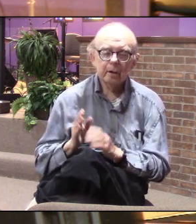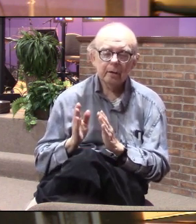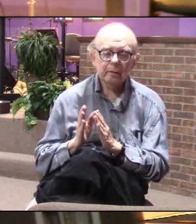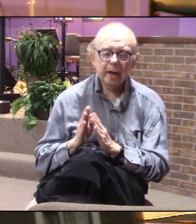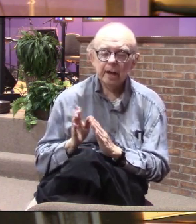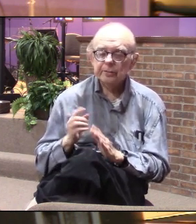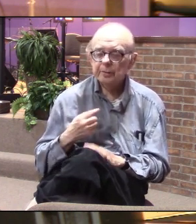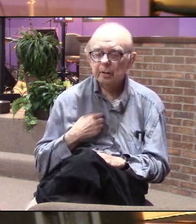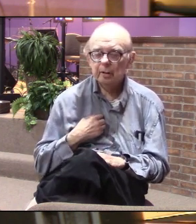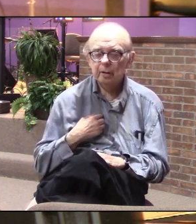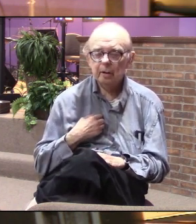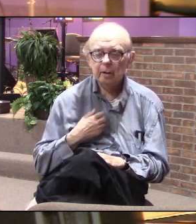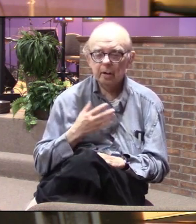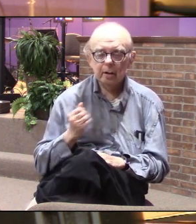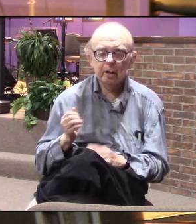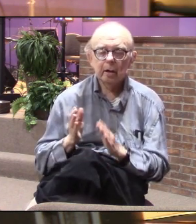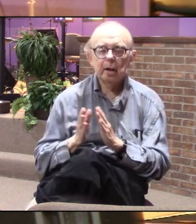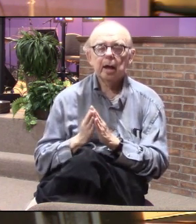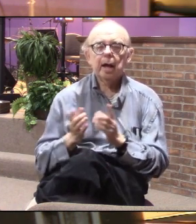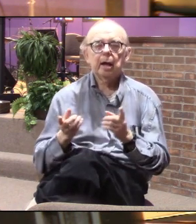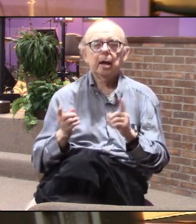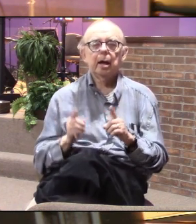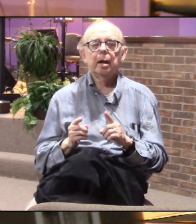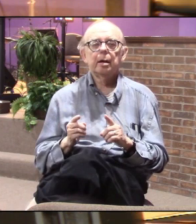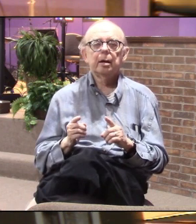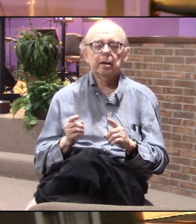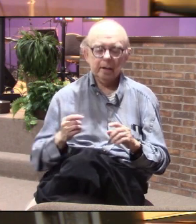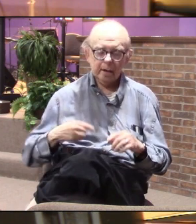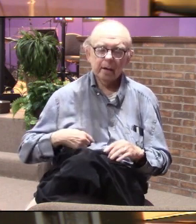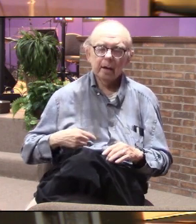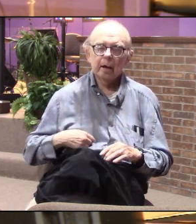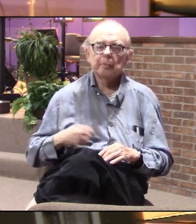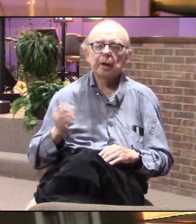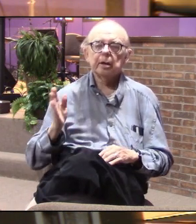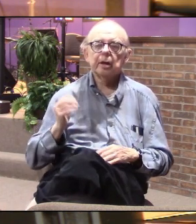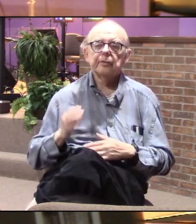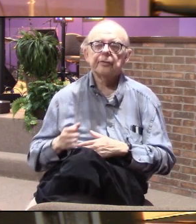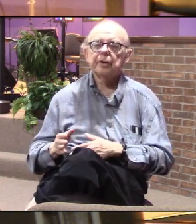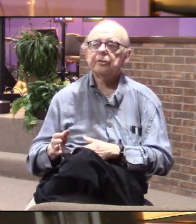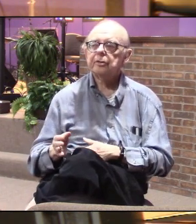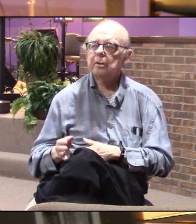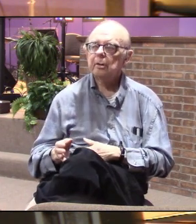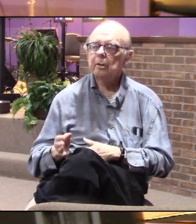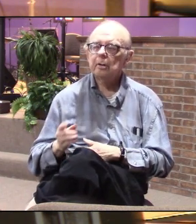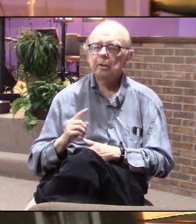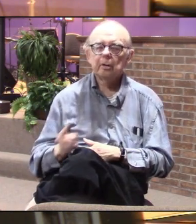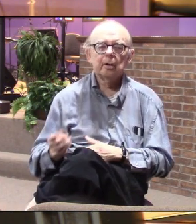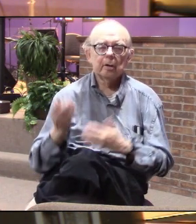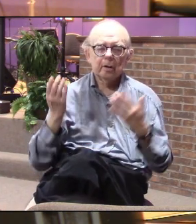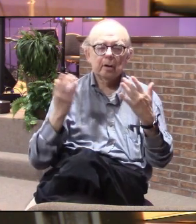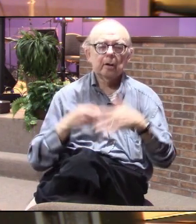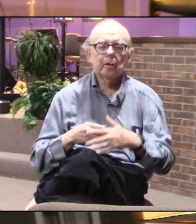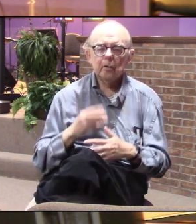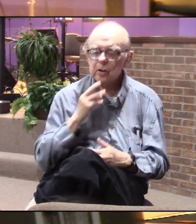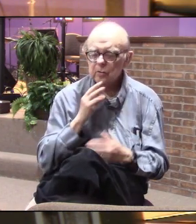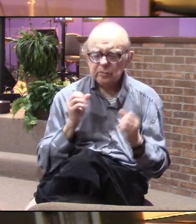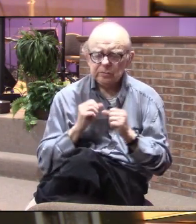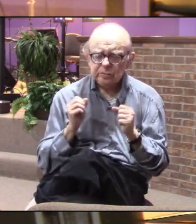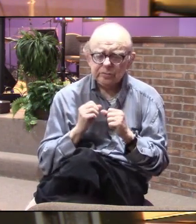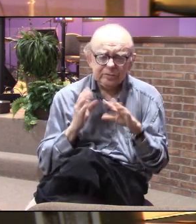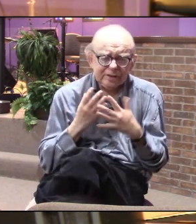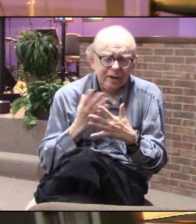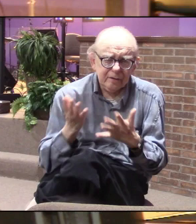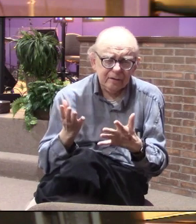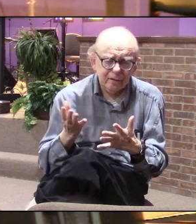me, my best prayer came in the belly of a fish. It was dark and wet and cold and